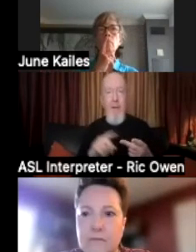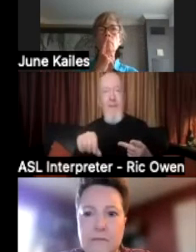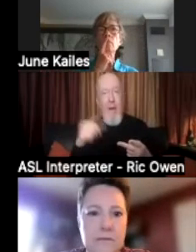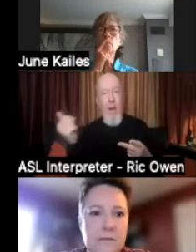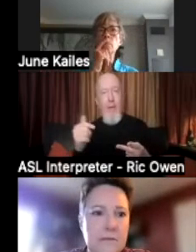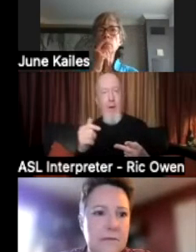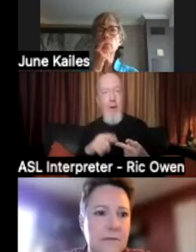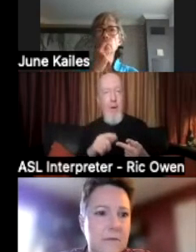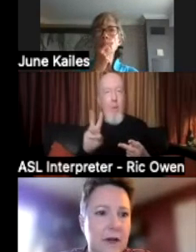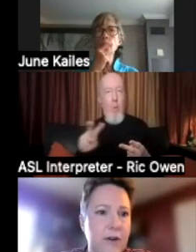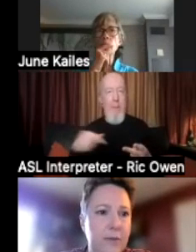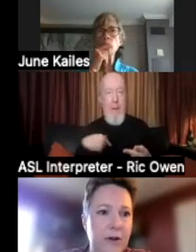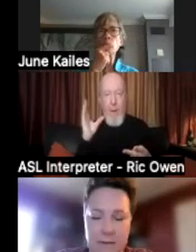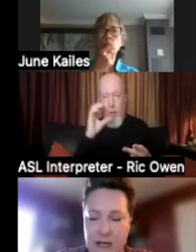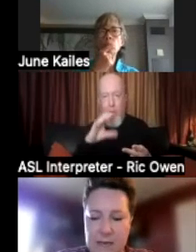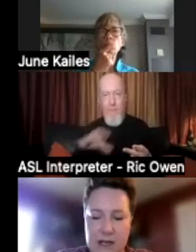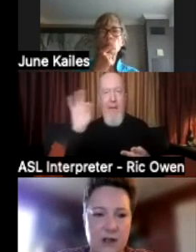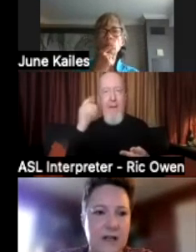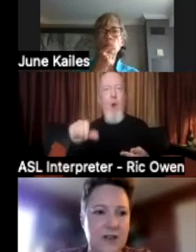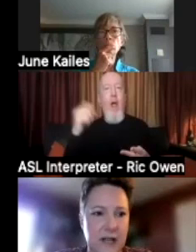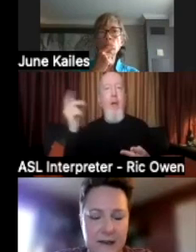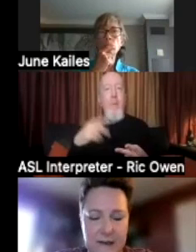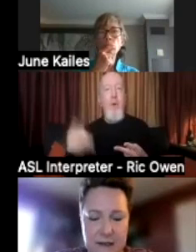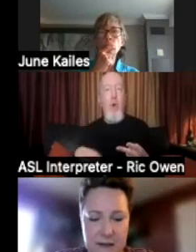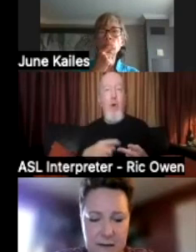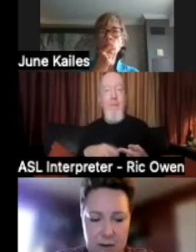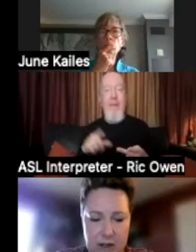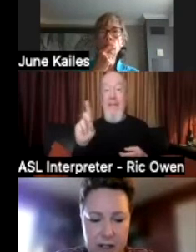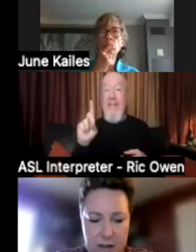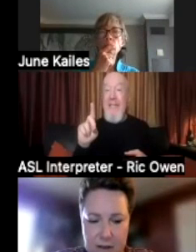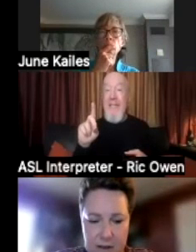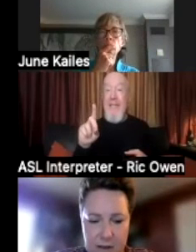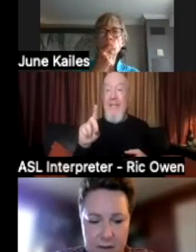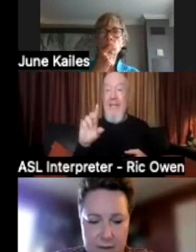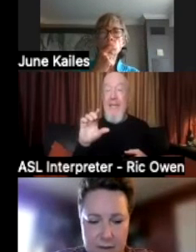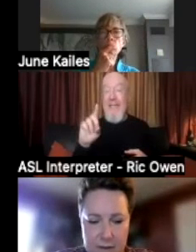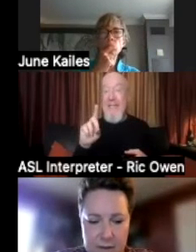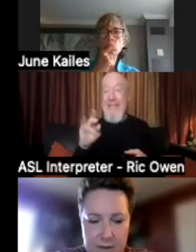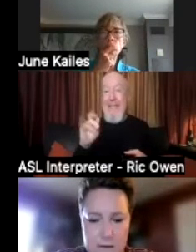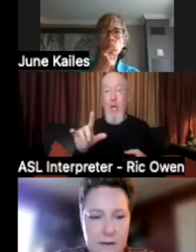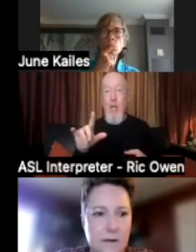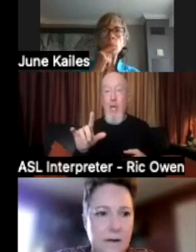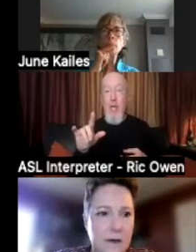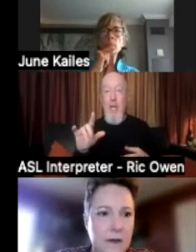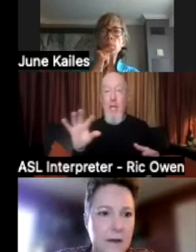their other program that I mentioned, the Digital Access Project.